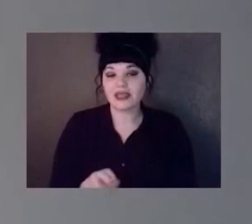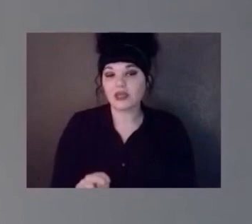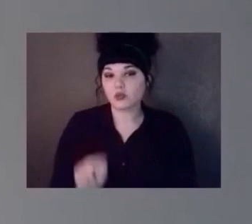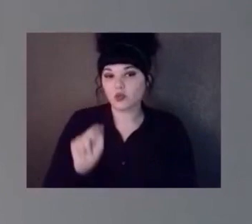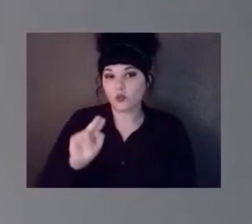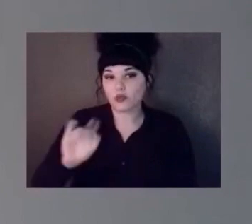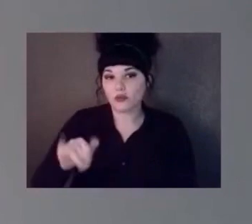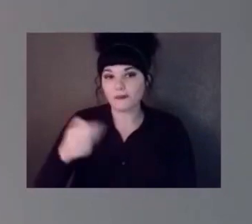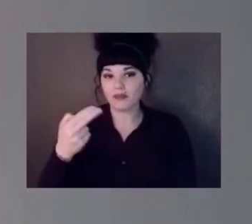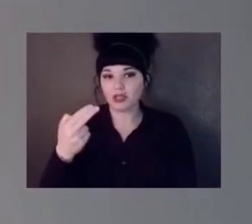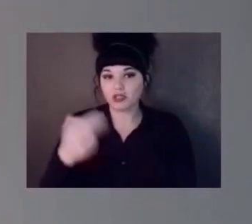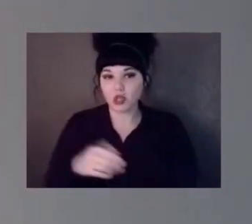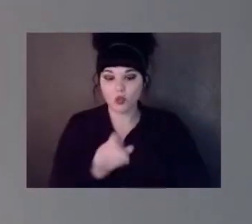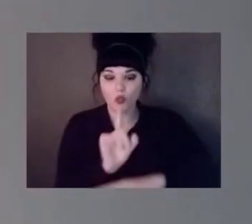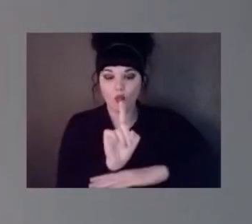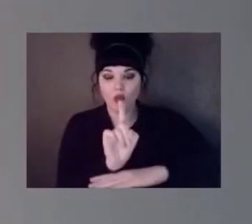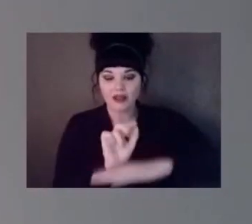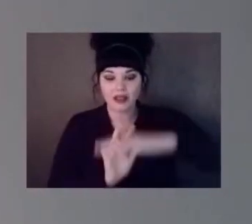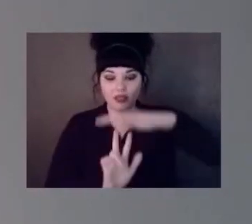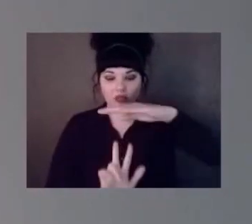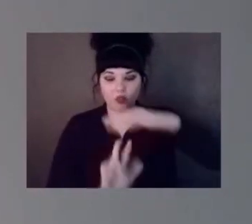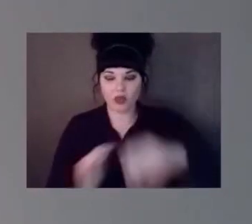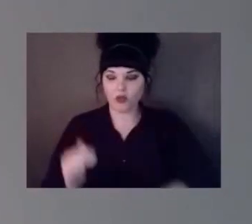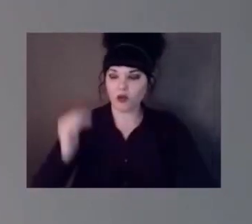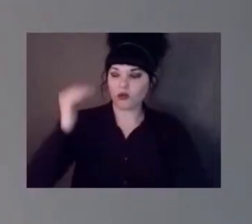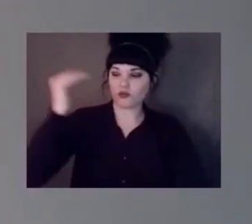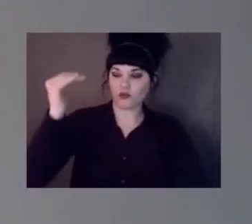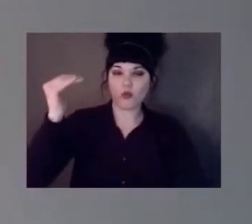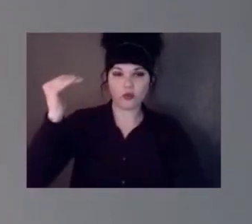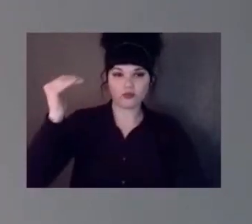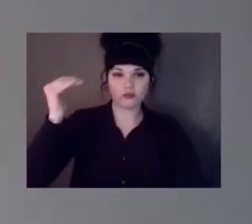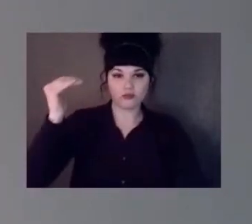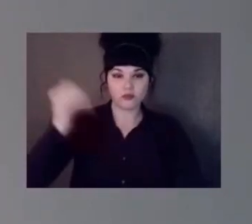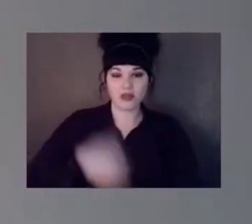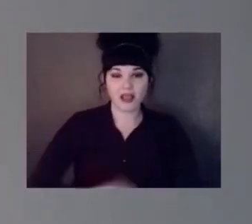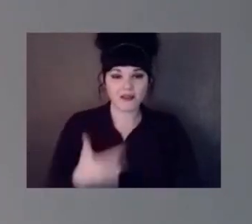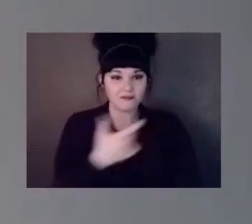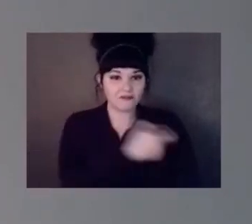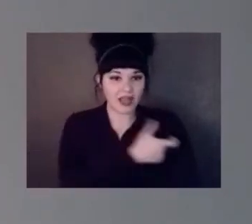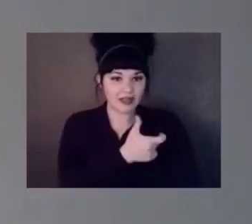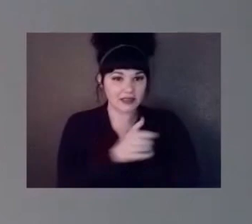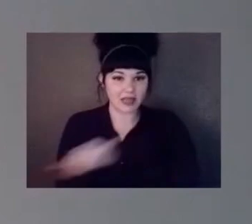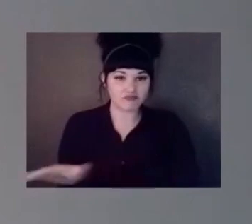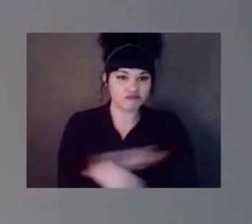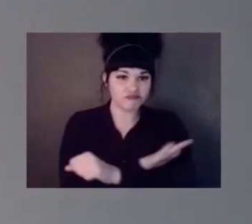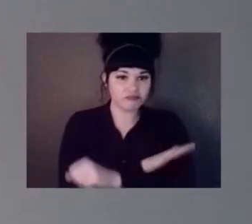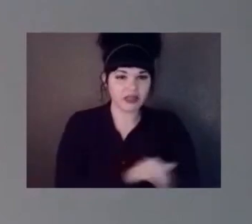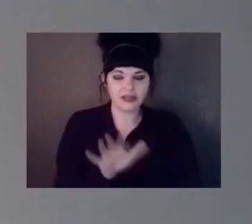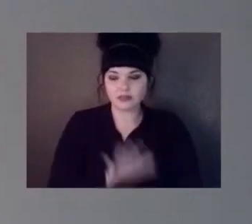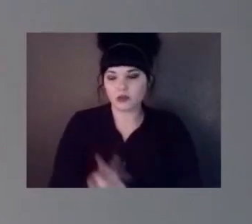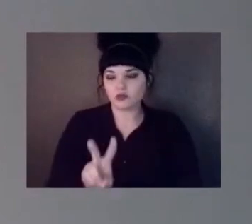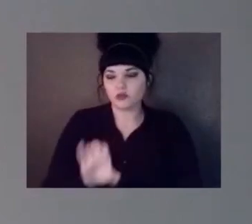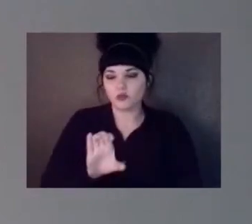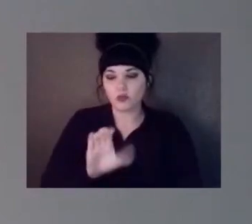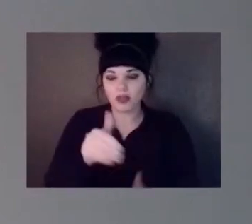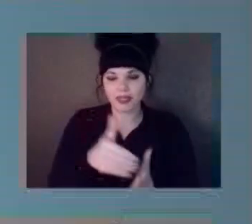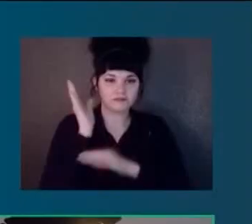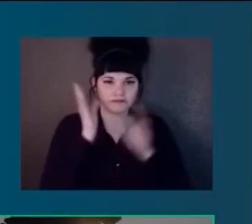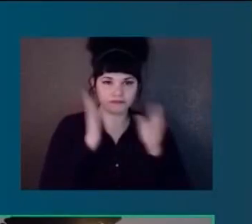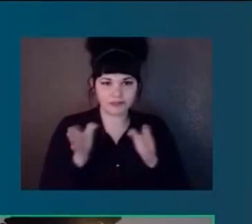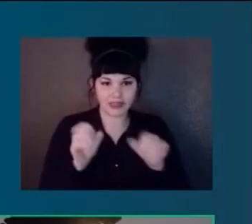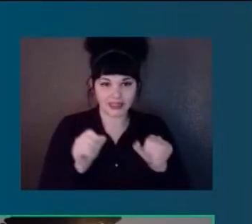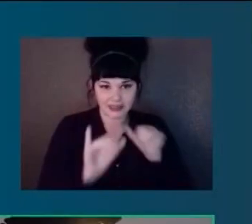adult residents that are fully vaccinated. That's approximately 200,000 people across northern lower